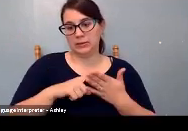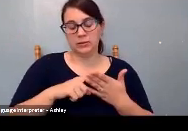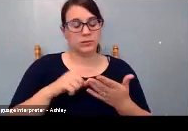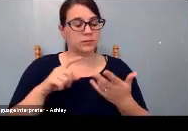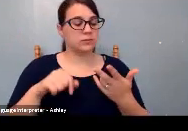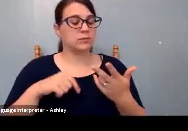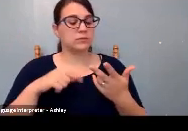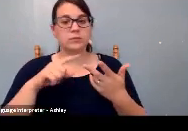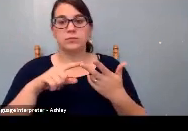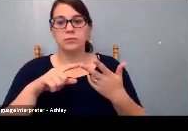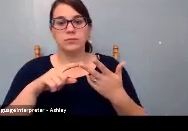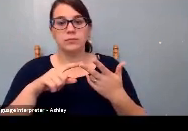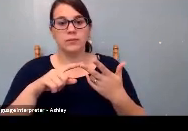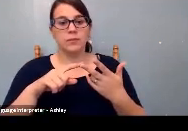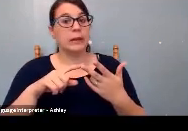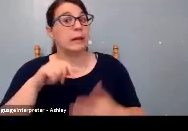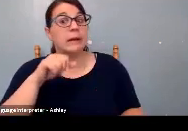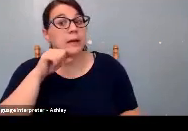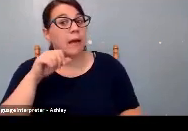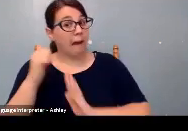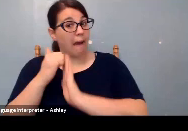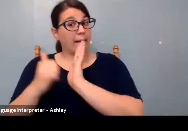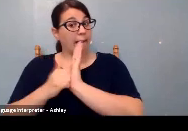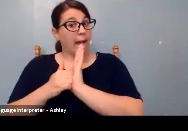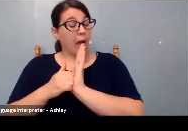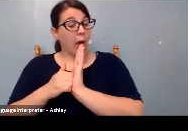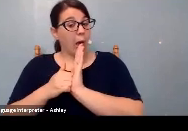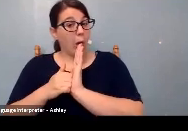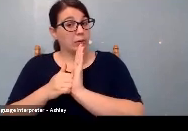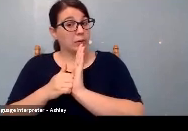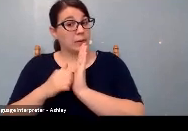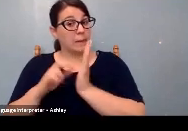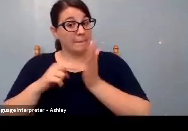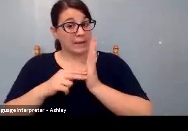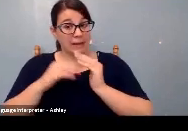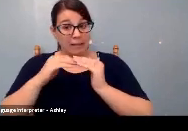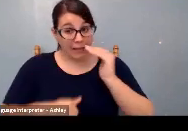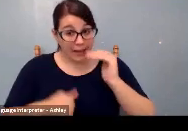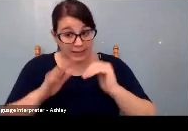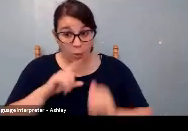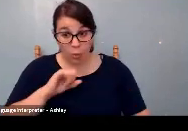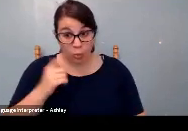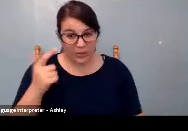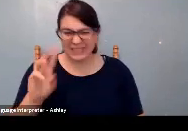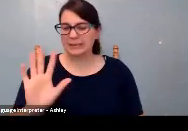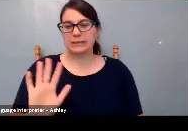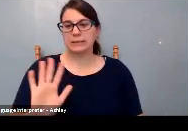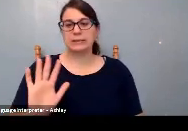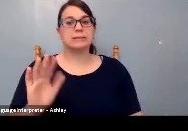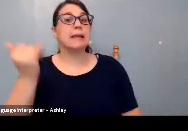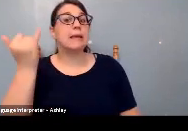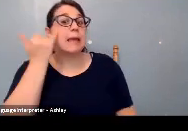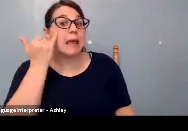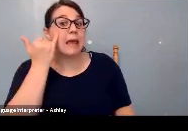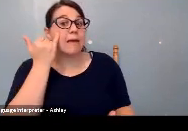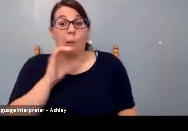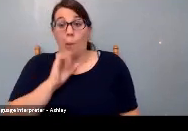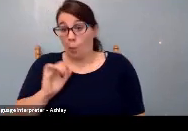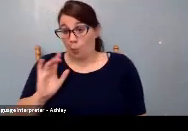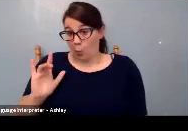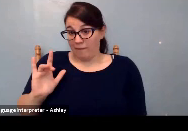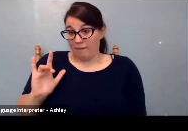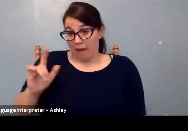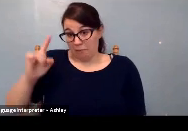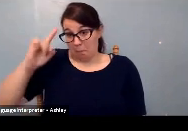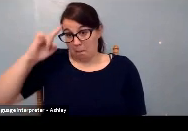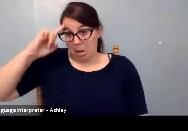account before age 26. For example, you could have someone that has developed a mental illness at age 25, but they were